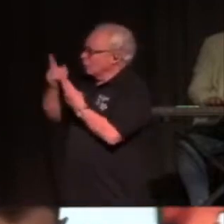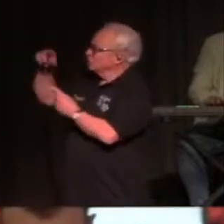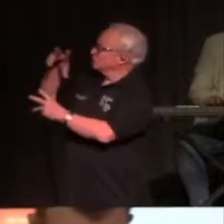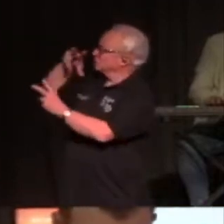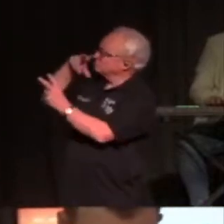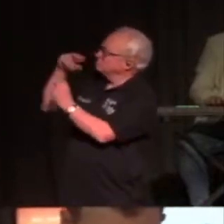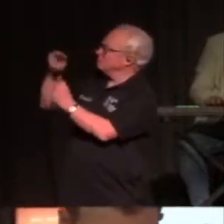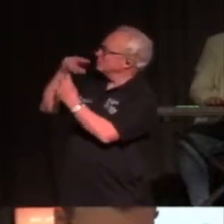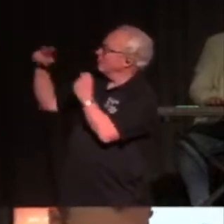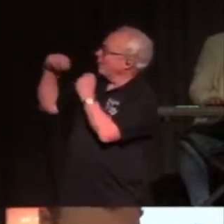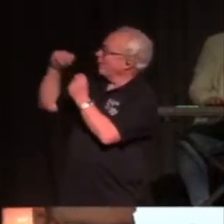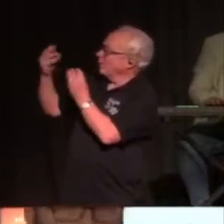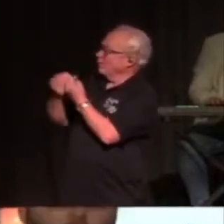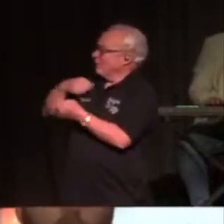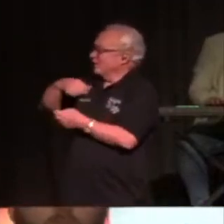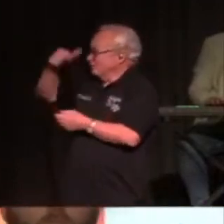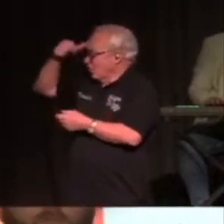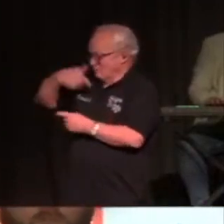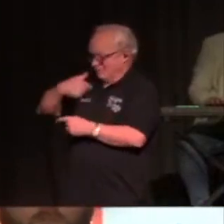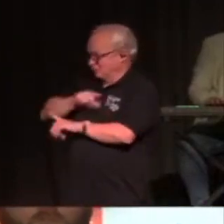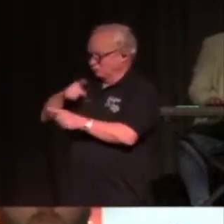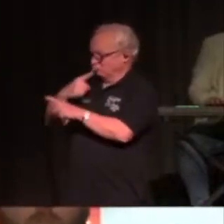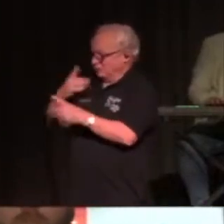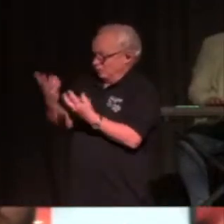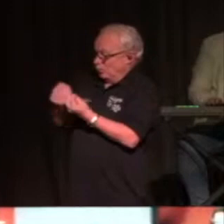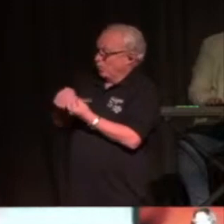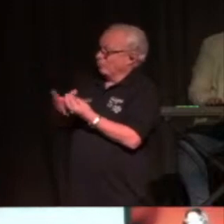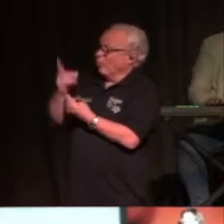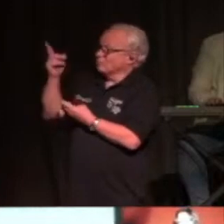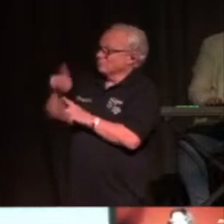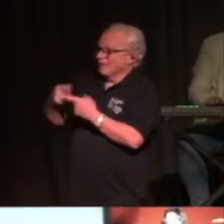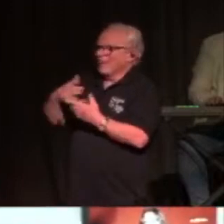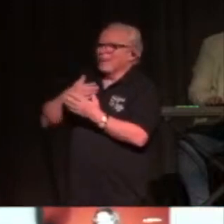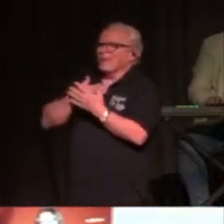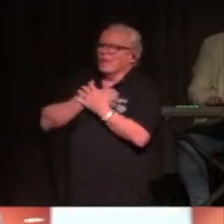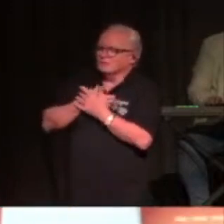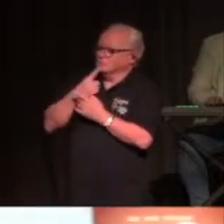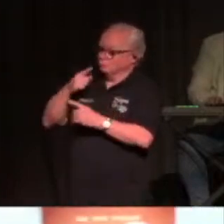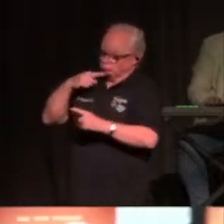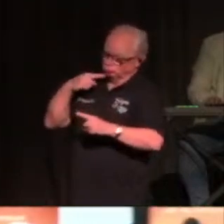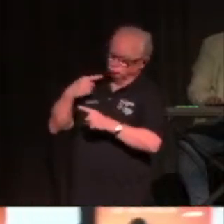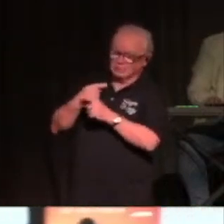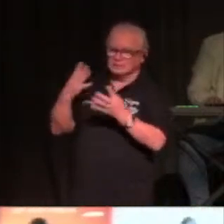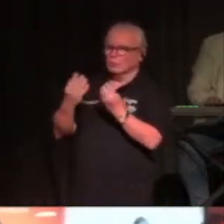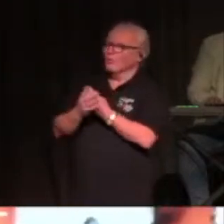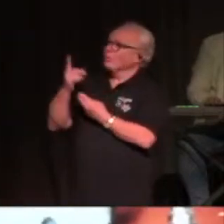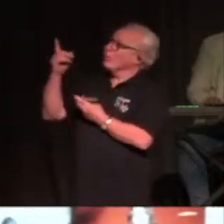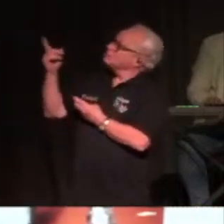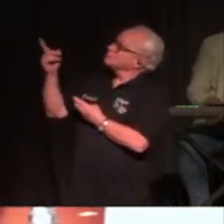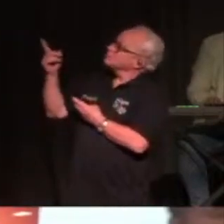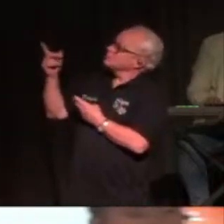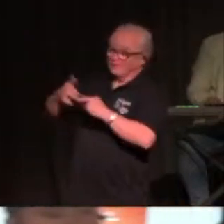And I know that I'm not right with God. But I would love to be. Would love to be right with God. If that's somebody here